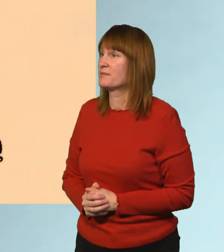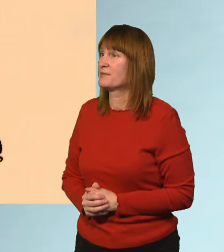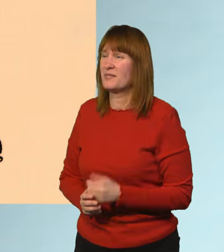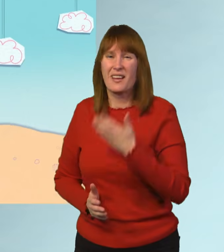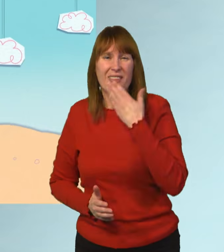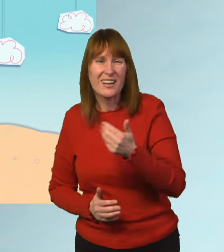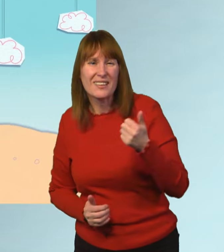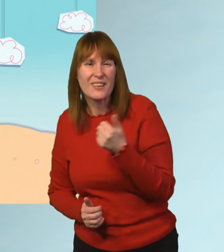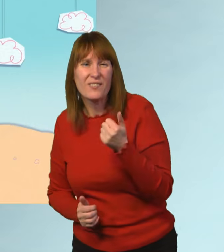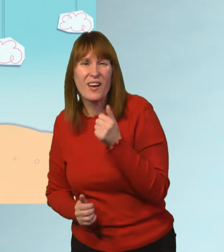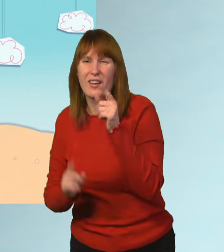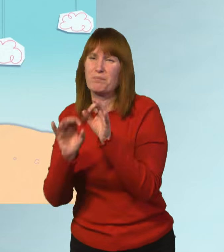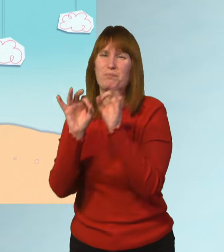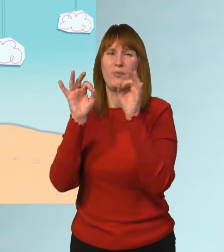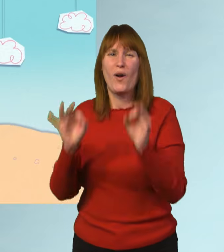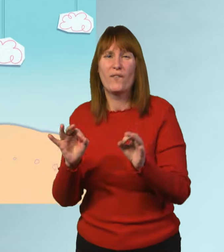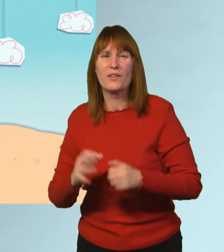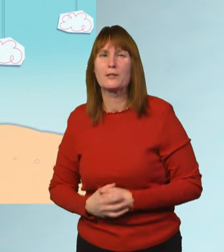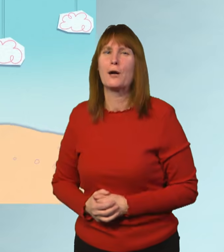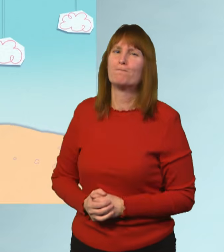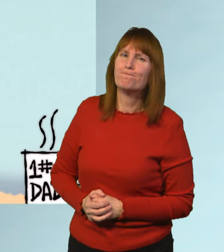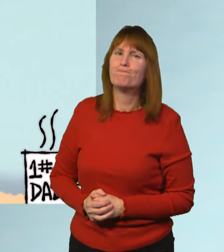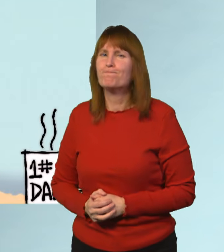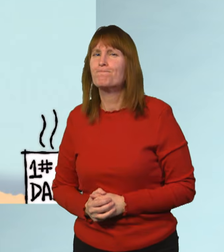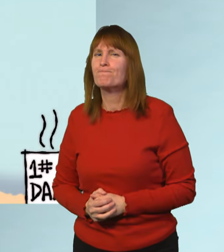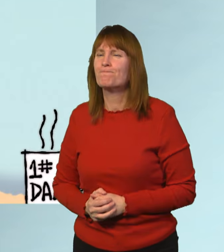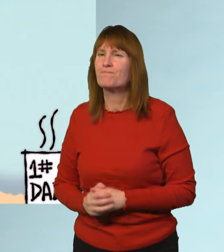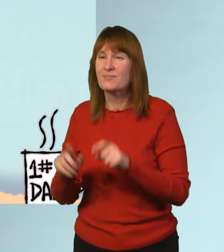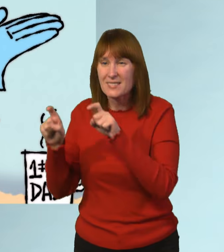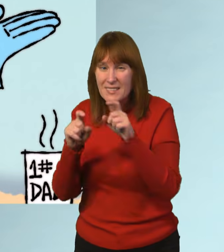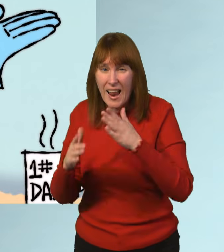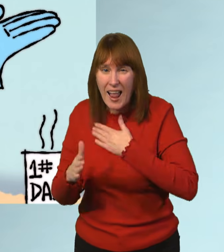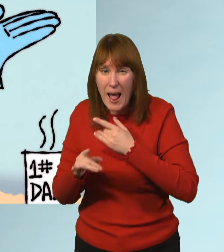Thanks, Aoife. It's perfect. Huh. So you still like